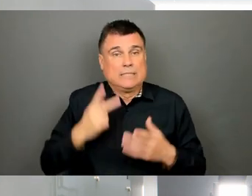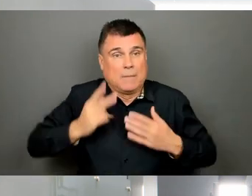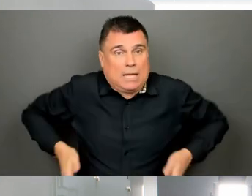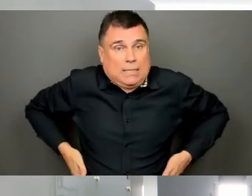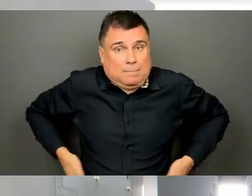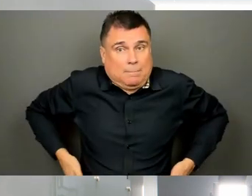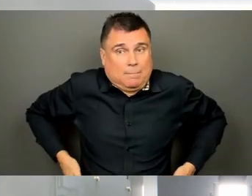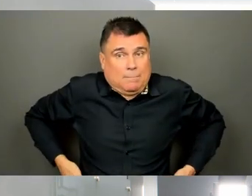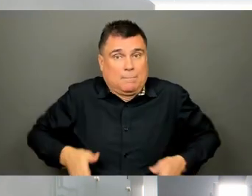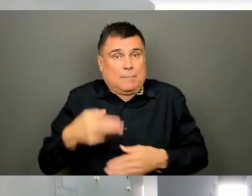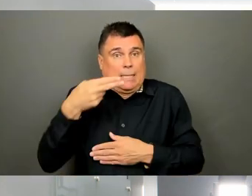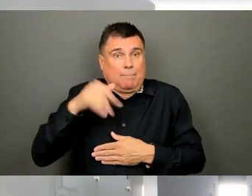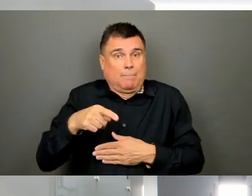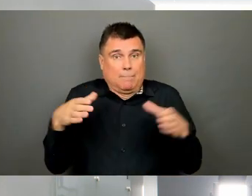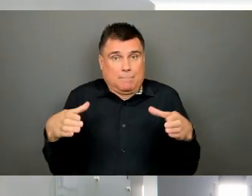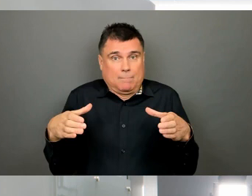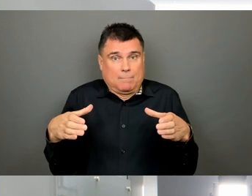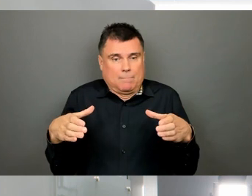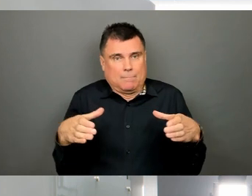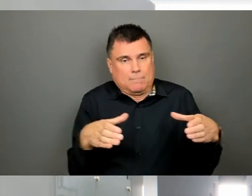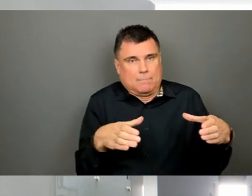to the opposite side of the hip. So if my hip is going right,